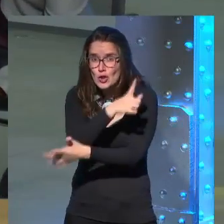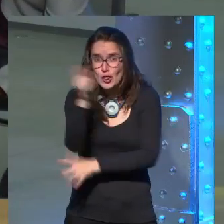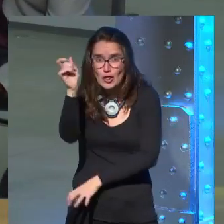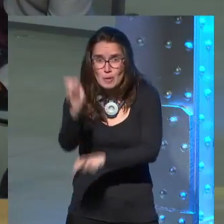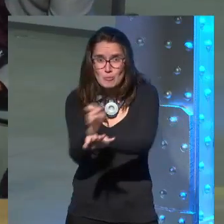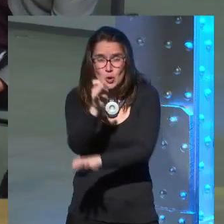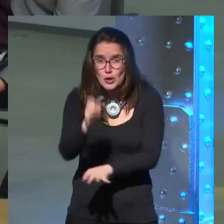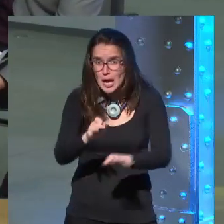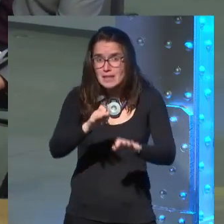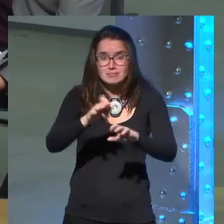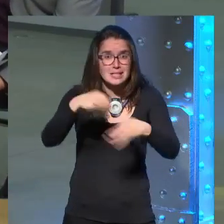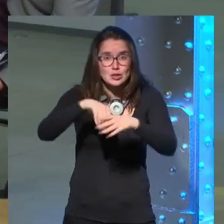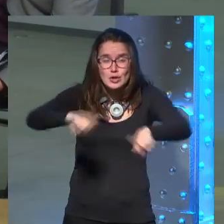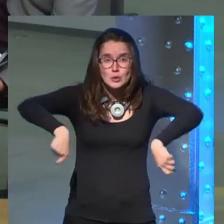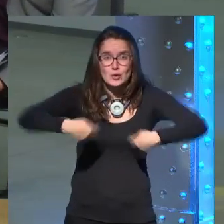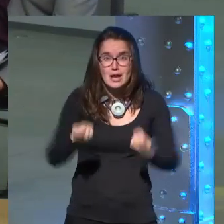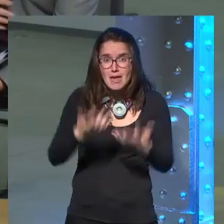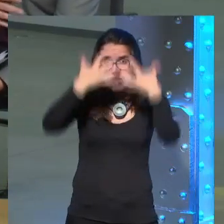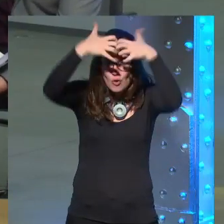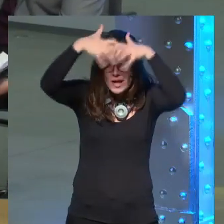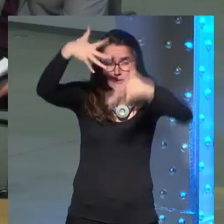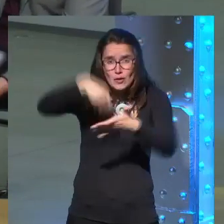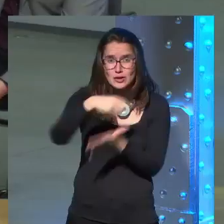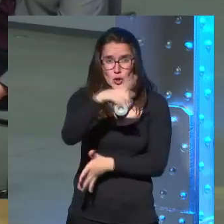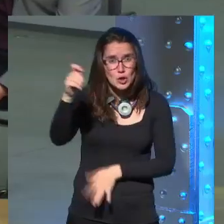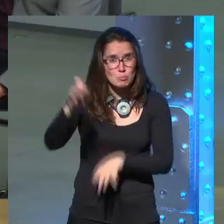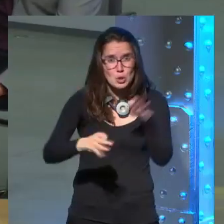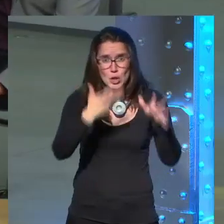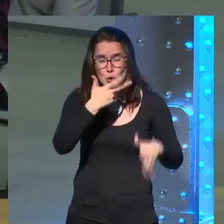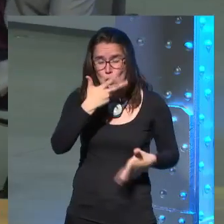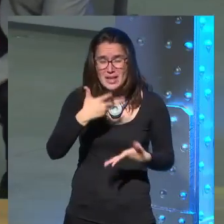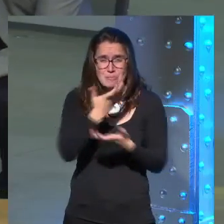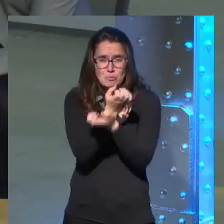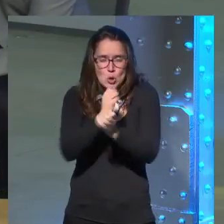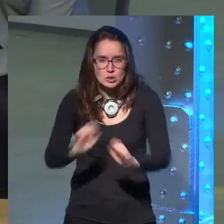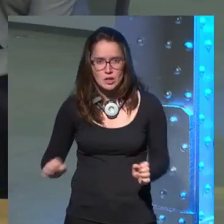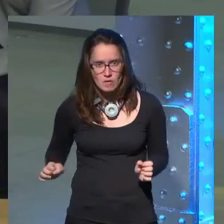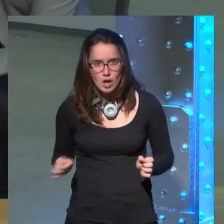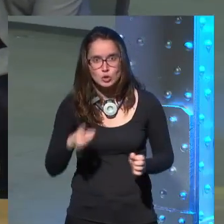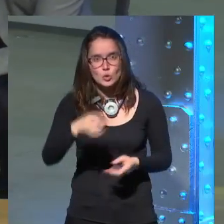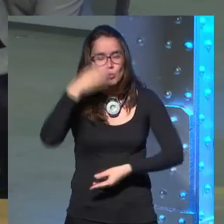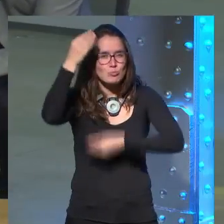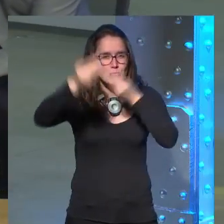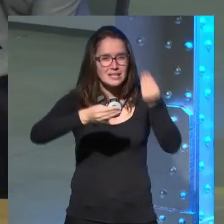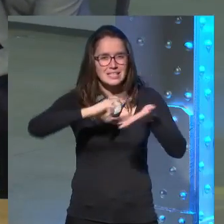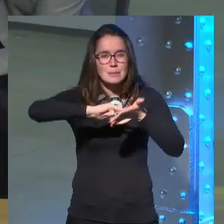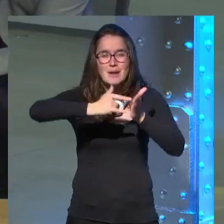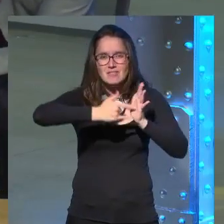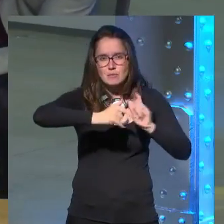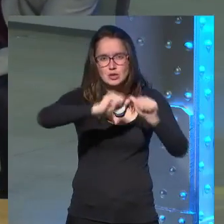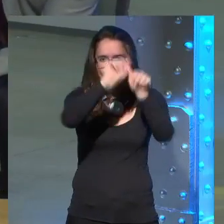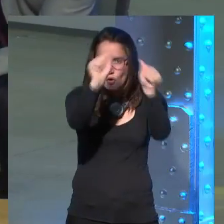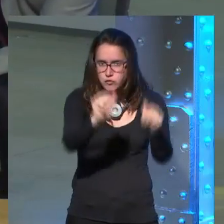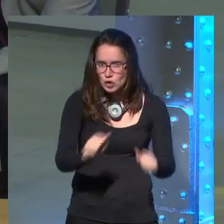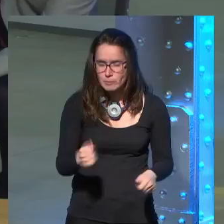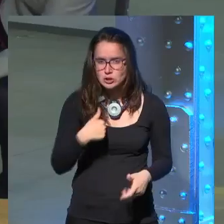to find out about or get to know what is happening in nature or in our brains. Do you think